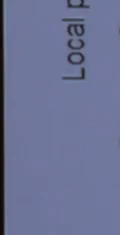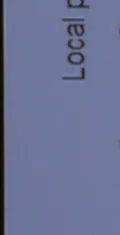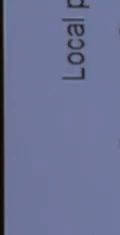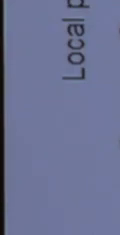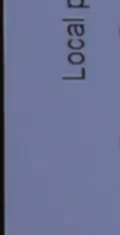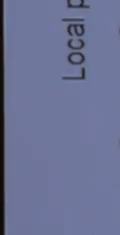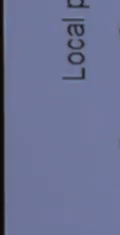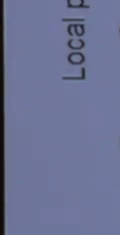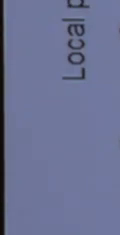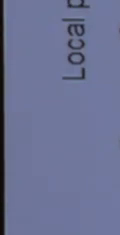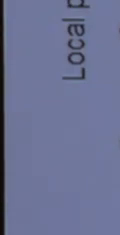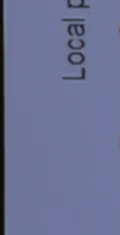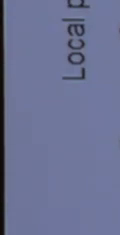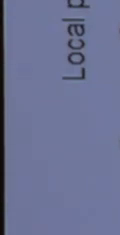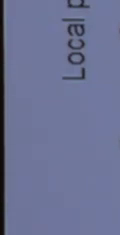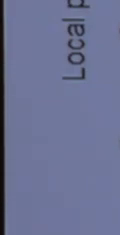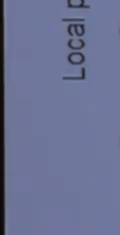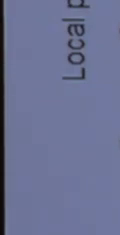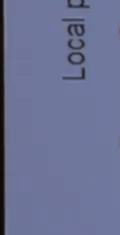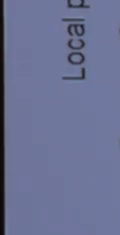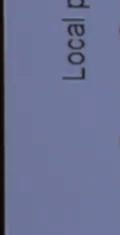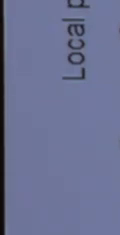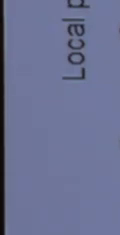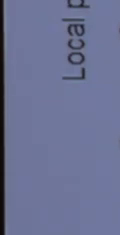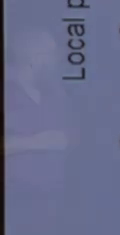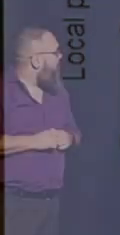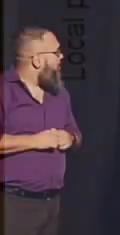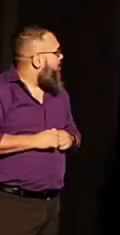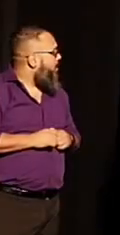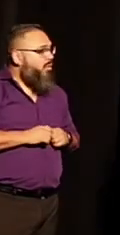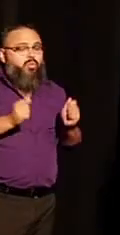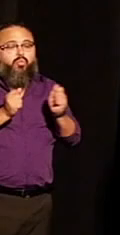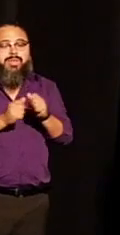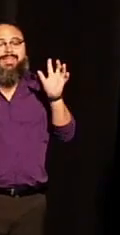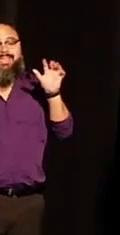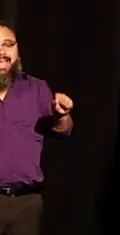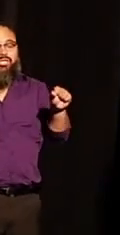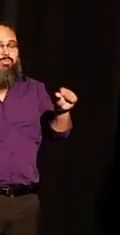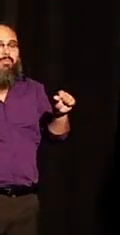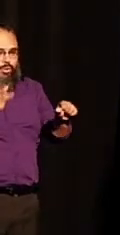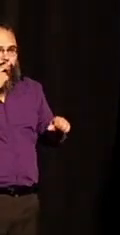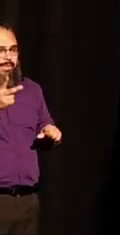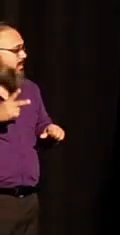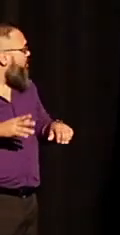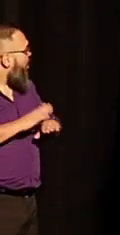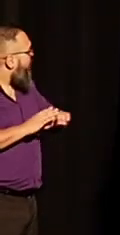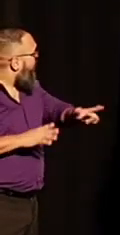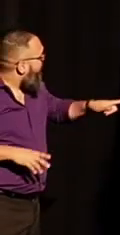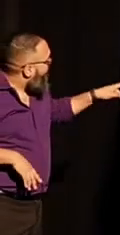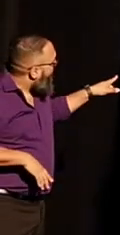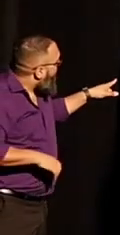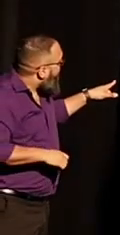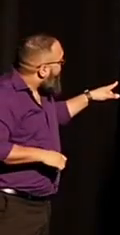fluctuated a little bit. As of the capture probability that you can see down here on the left, it